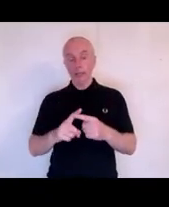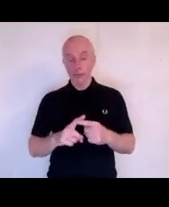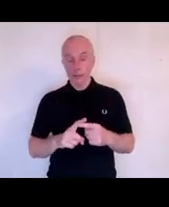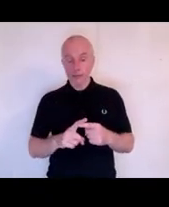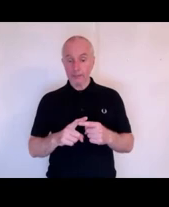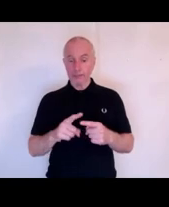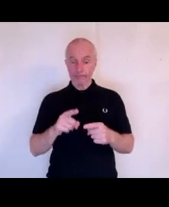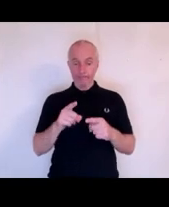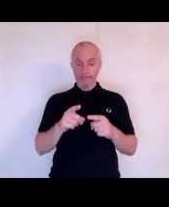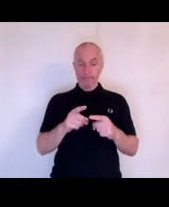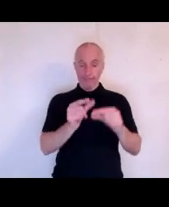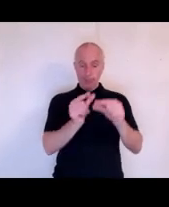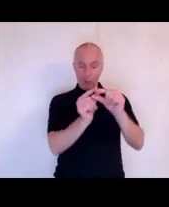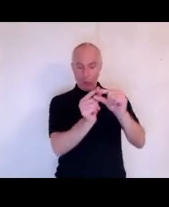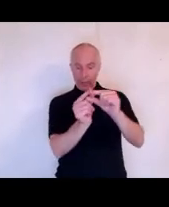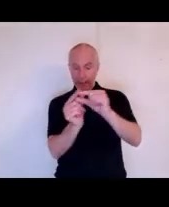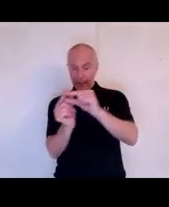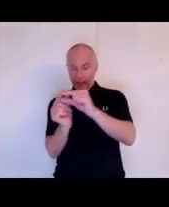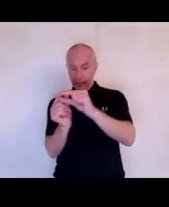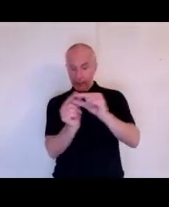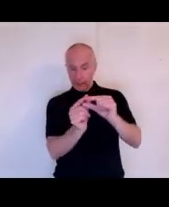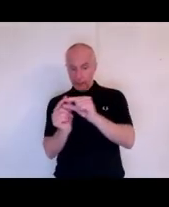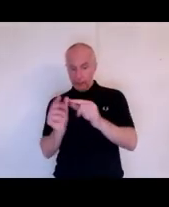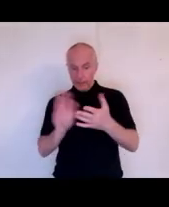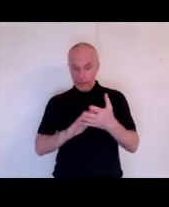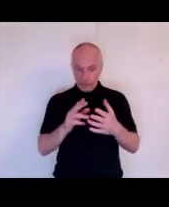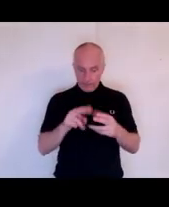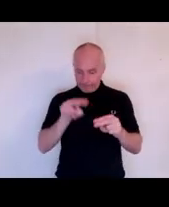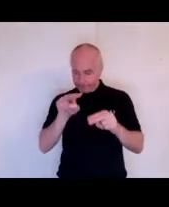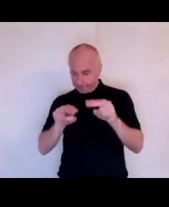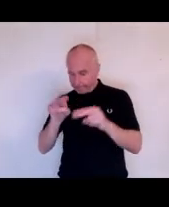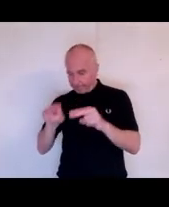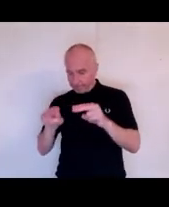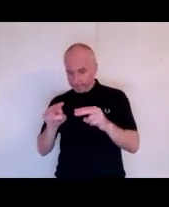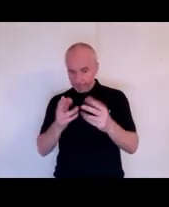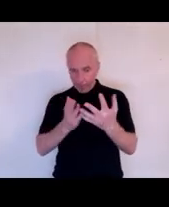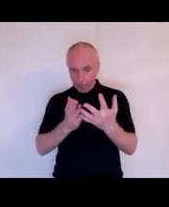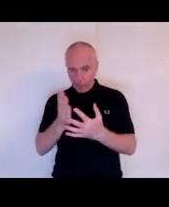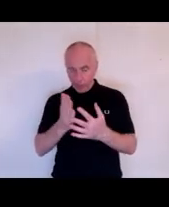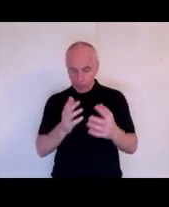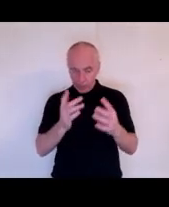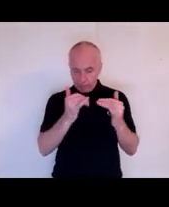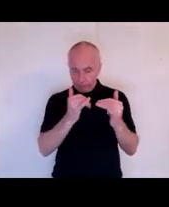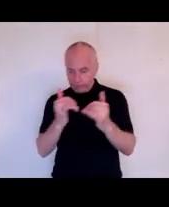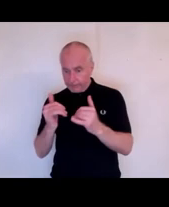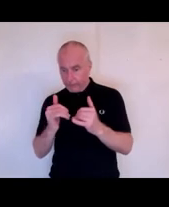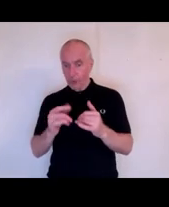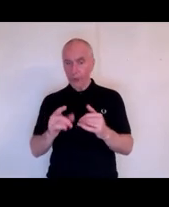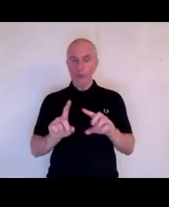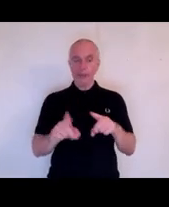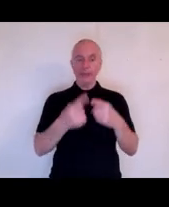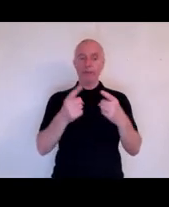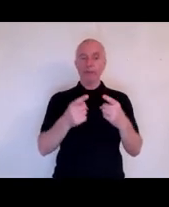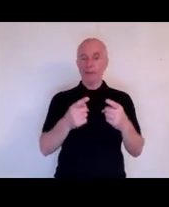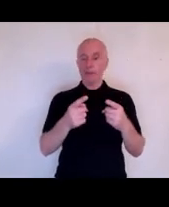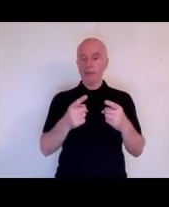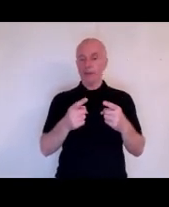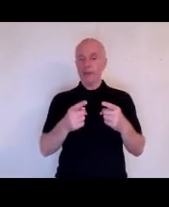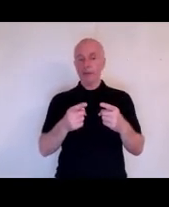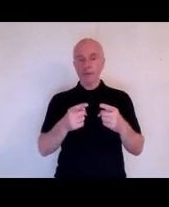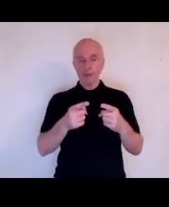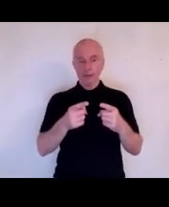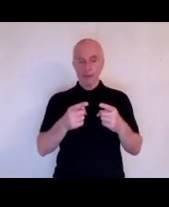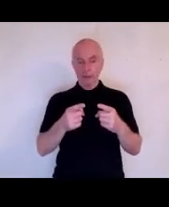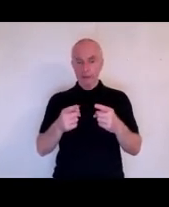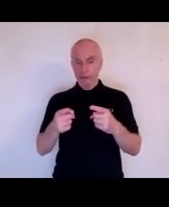for that channel in a certain nuclear data library. So you can see there are probably around